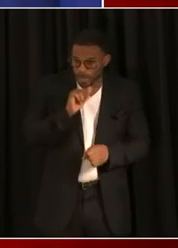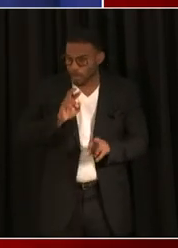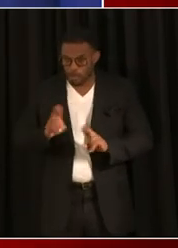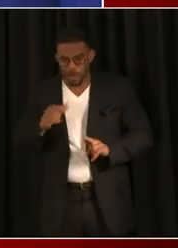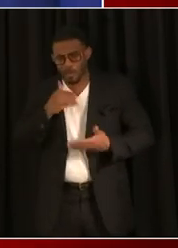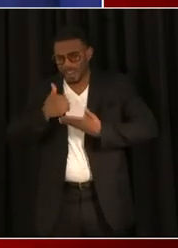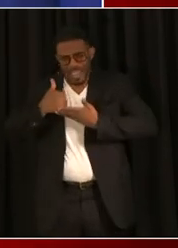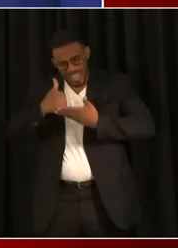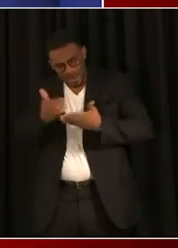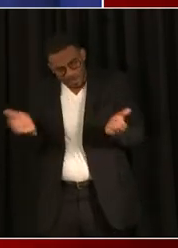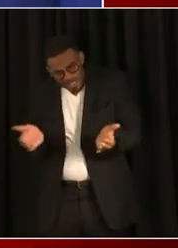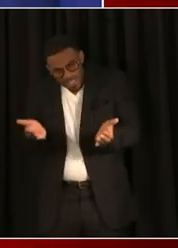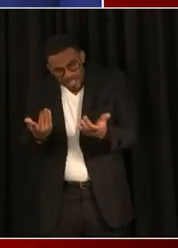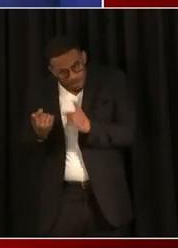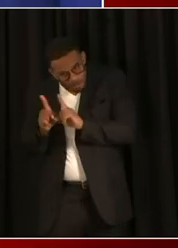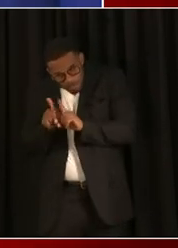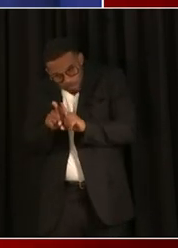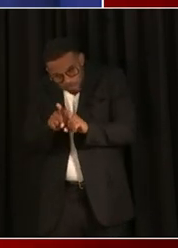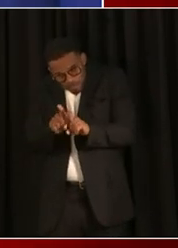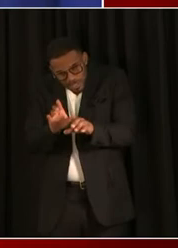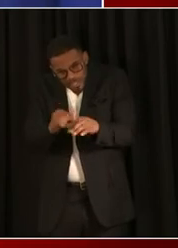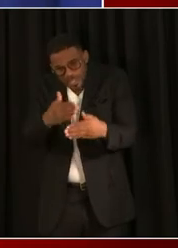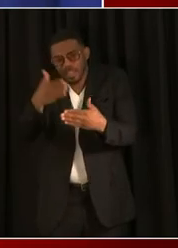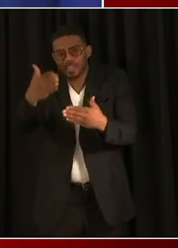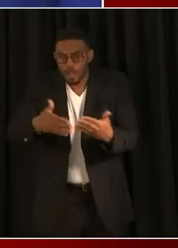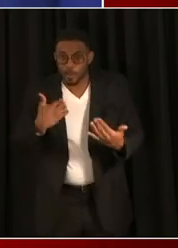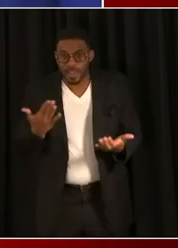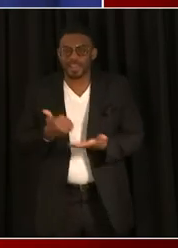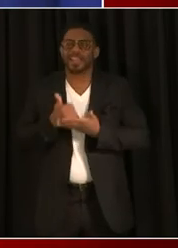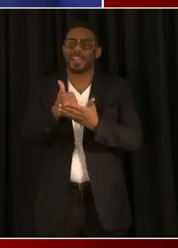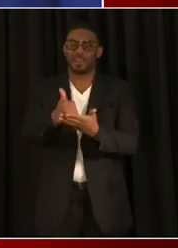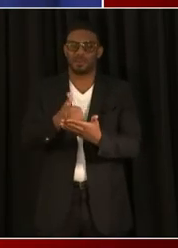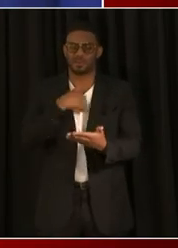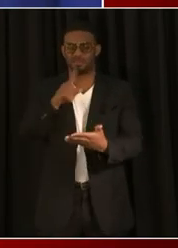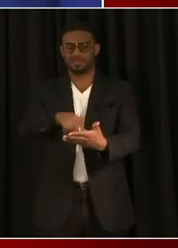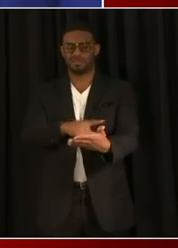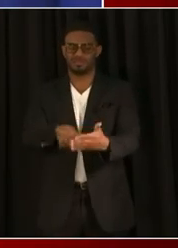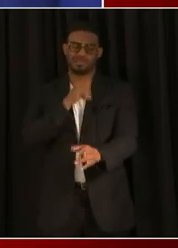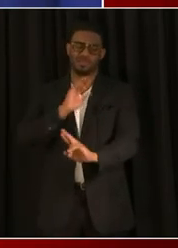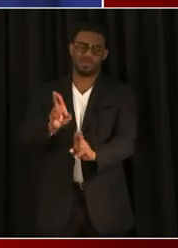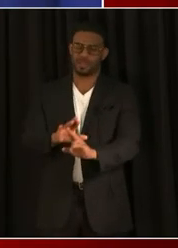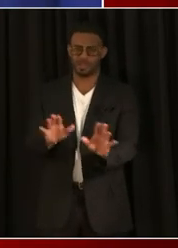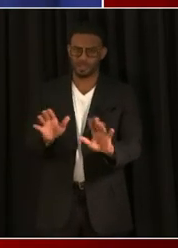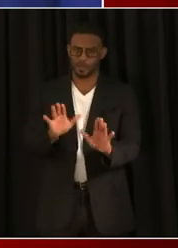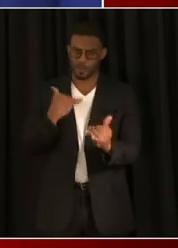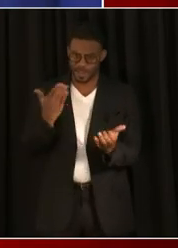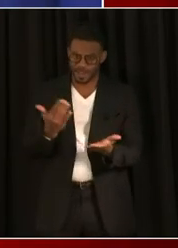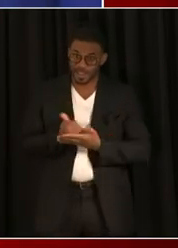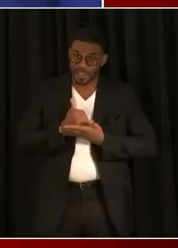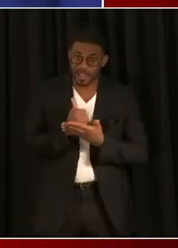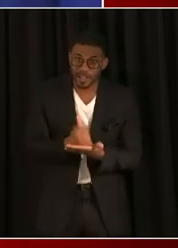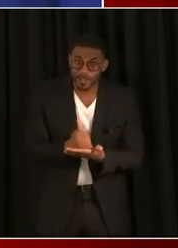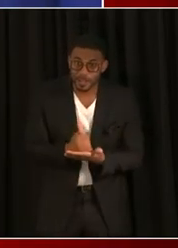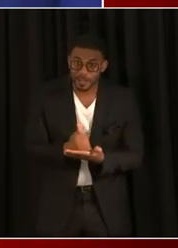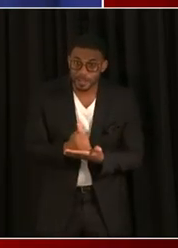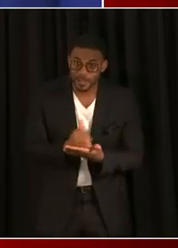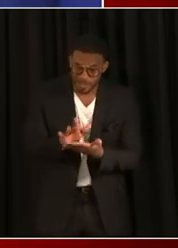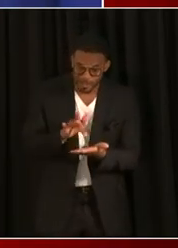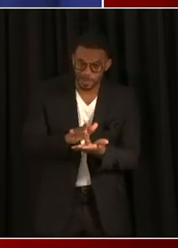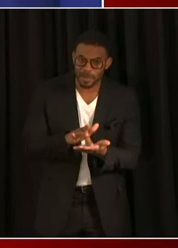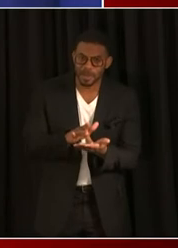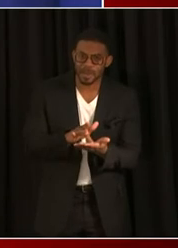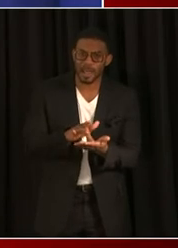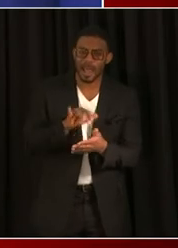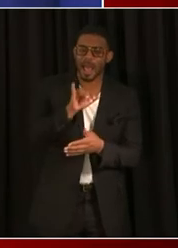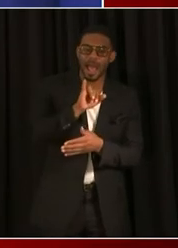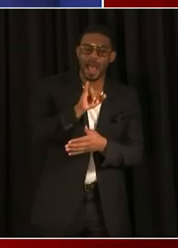paperwork's not ready, and we're going to help you get through that and get to the other side. We are here to help. And then in the middle, iBuyDC.